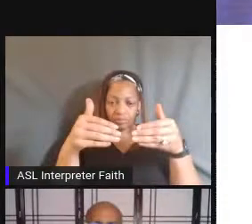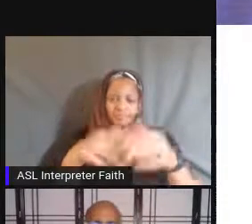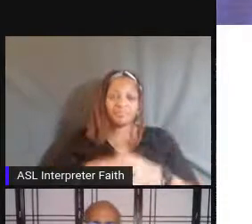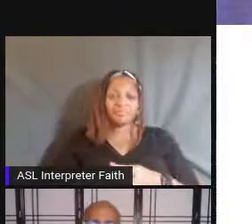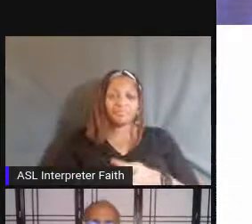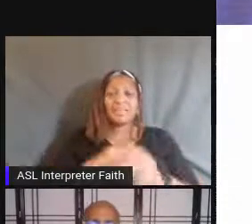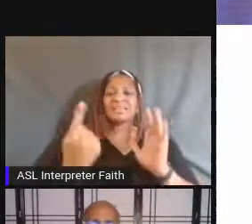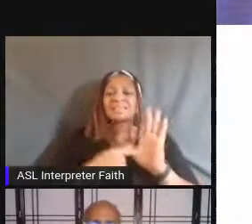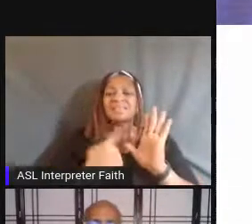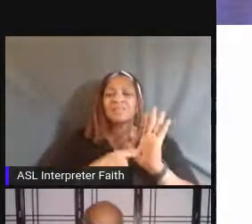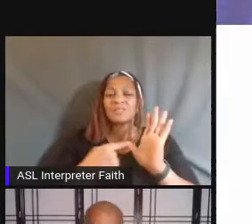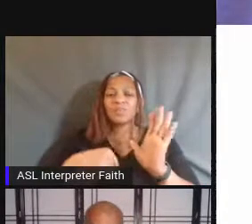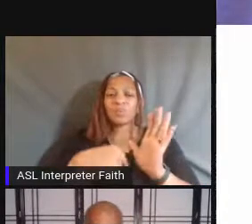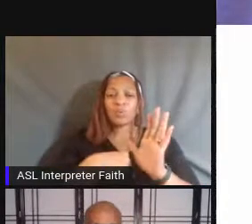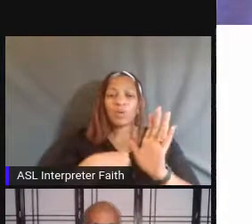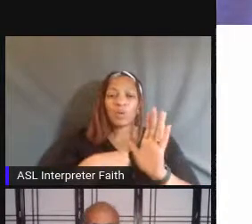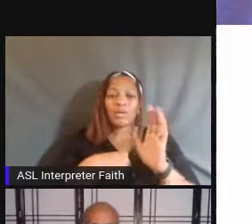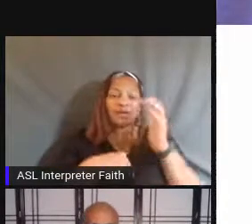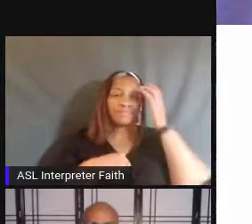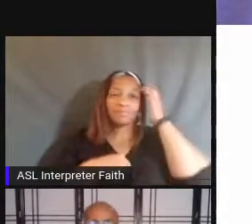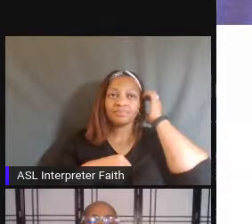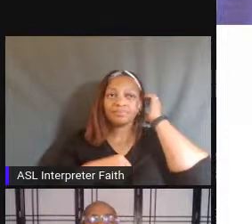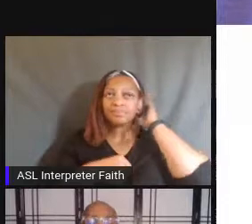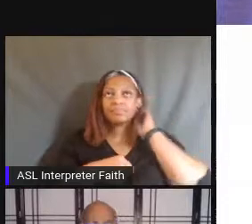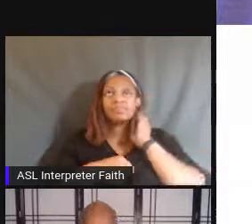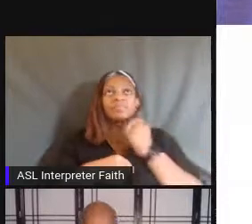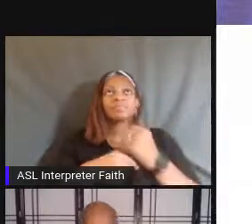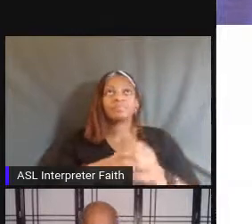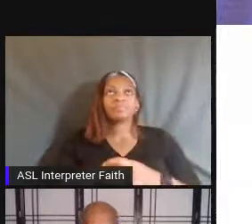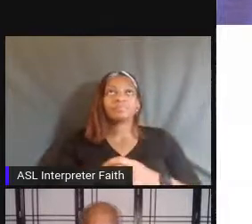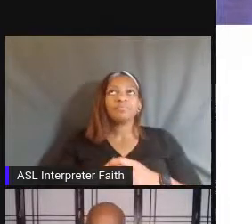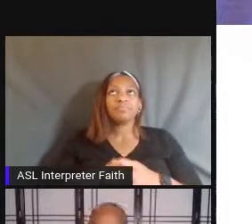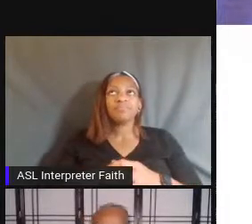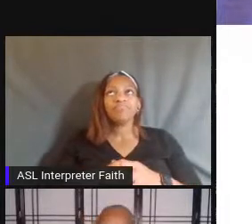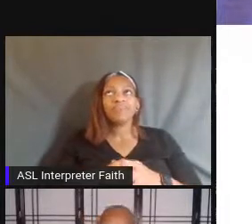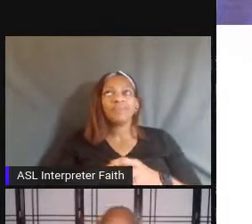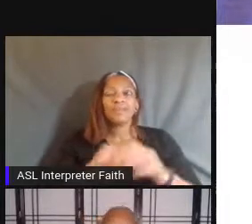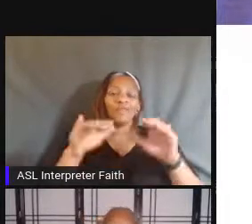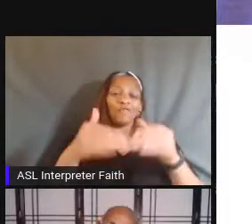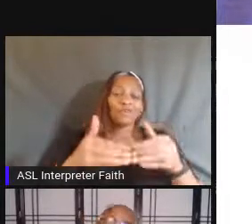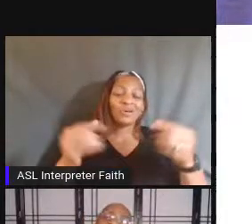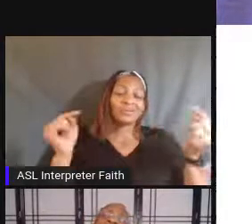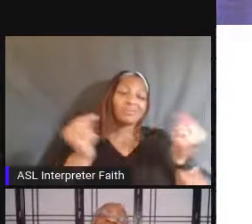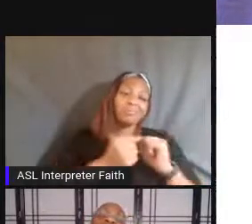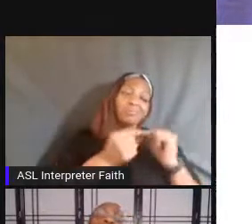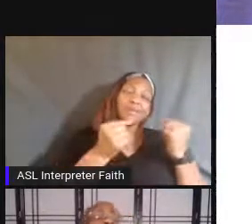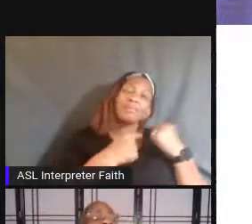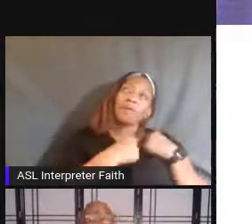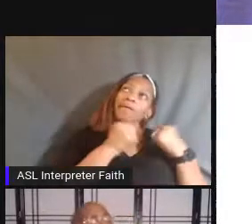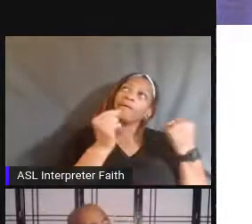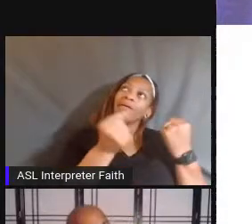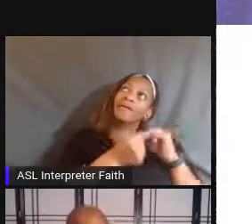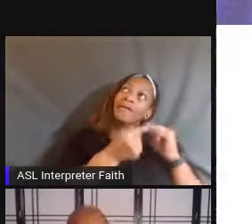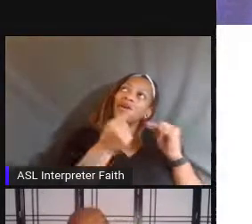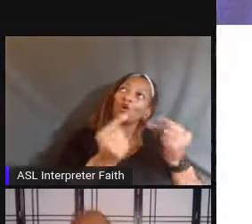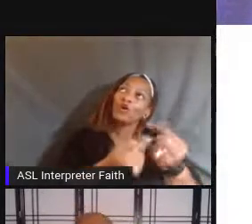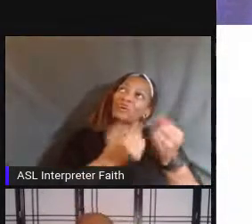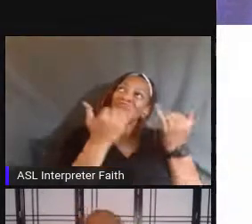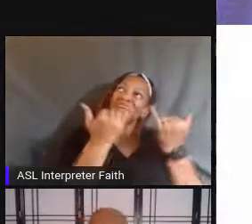Sometimes we can be so caught up in the pain in my neck It hurts right